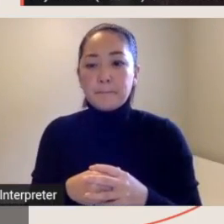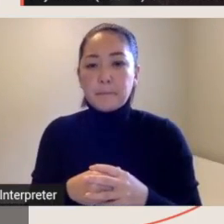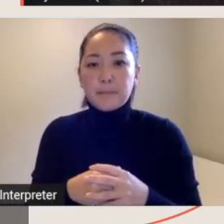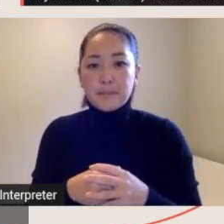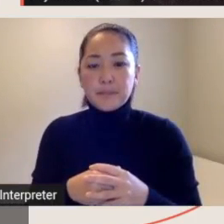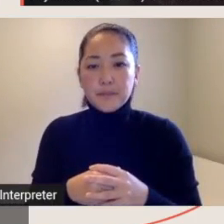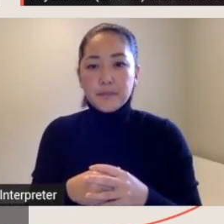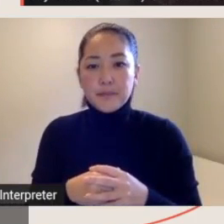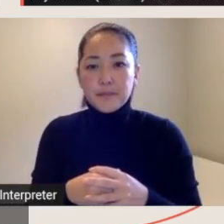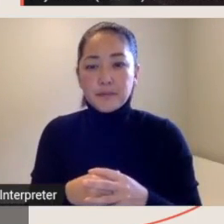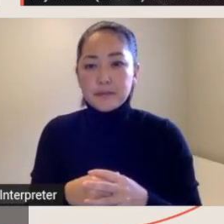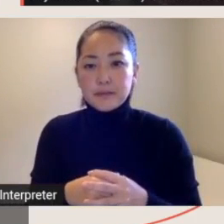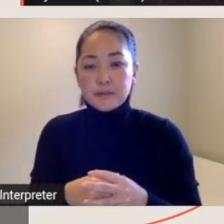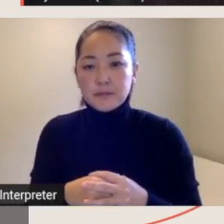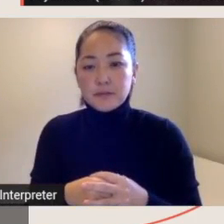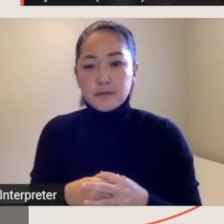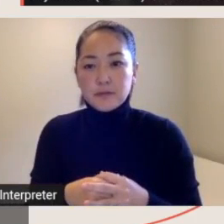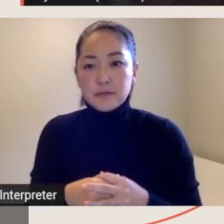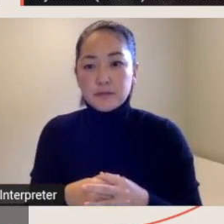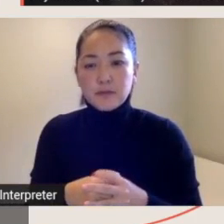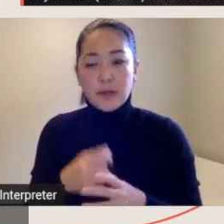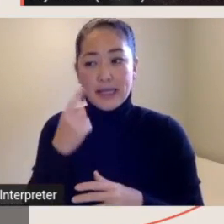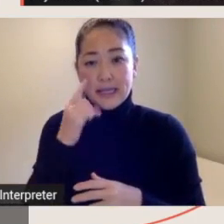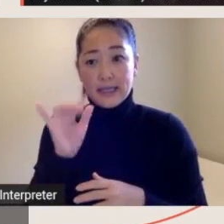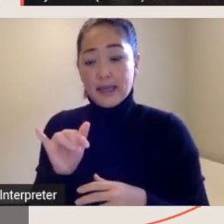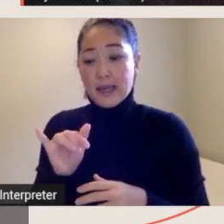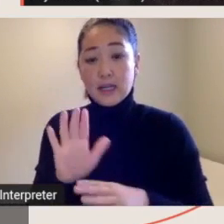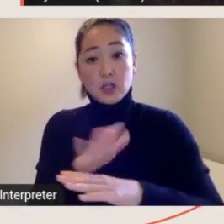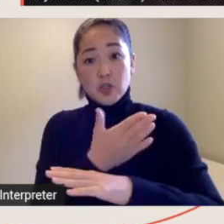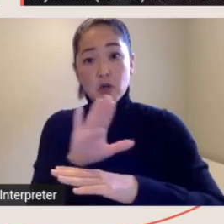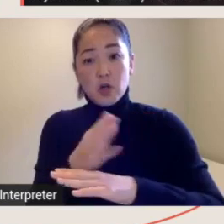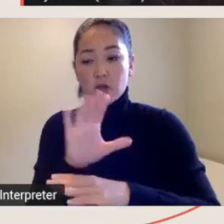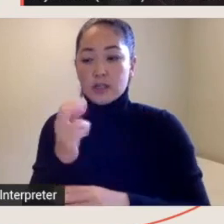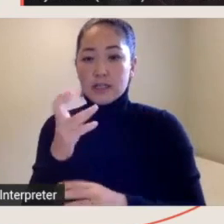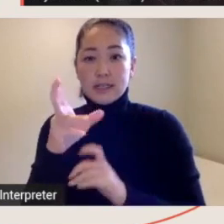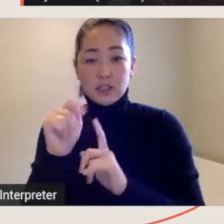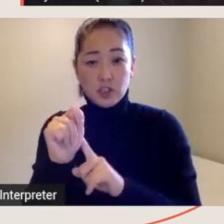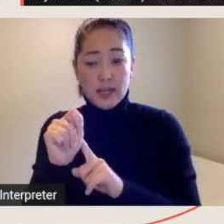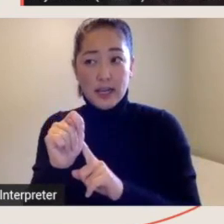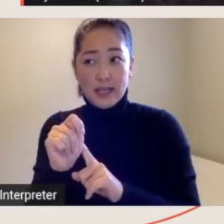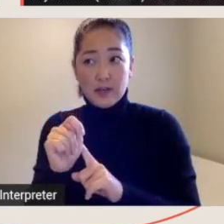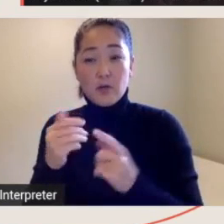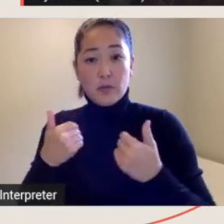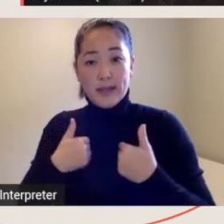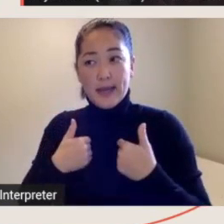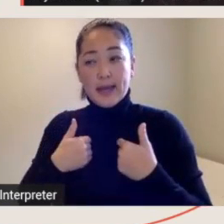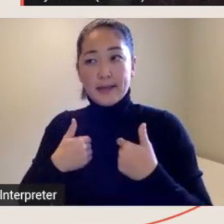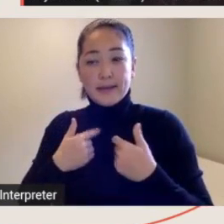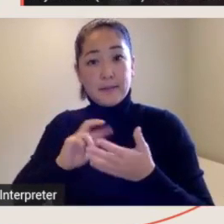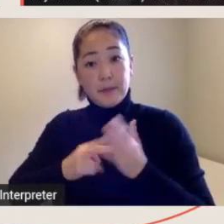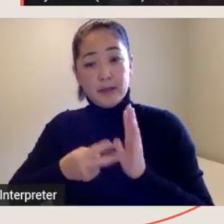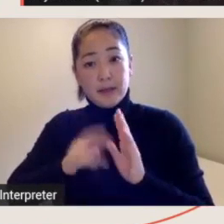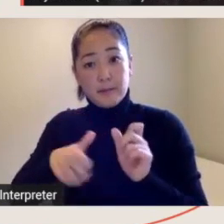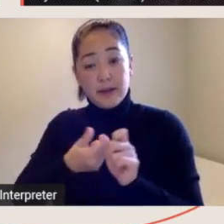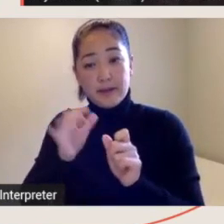So I don't think the song scene was intentional or planned by any one of us, but we are really glad it